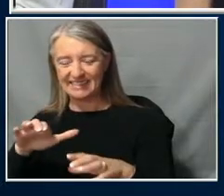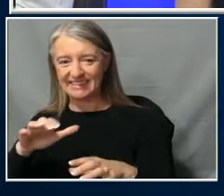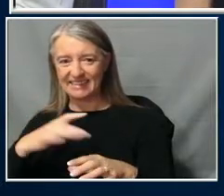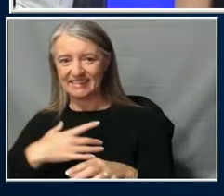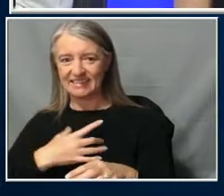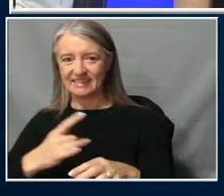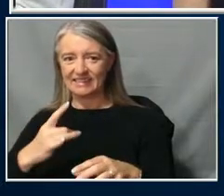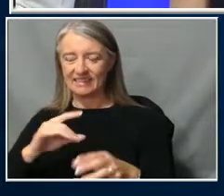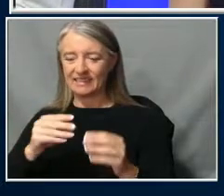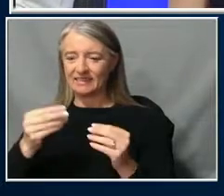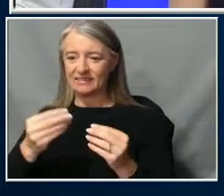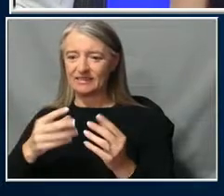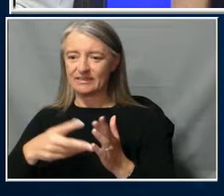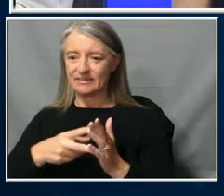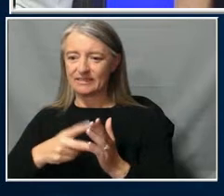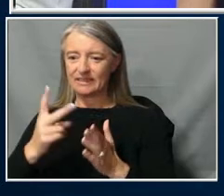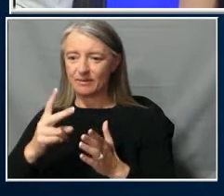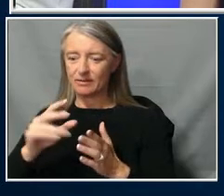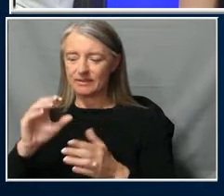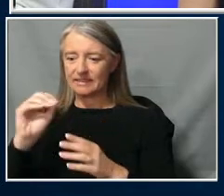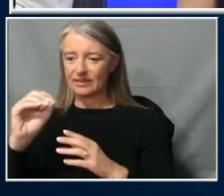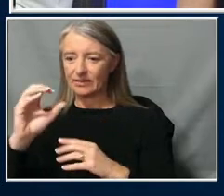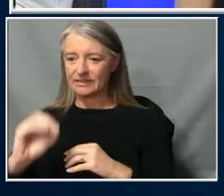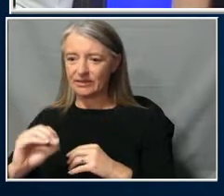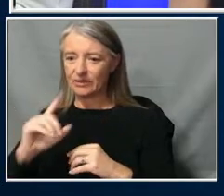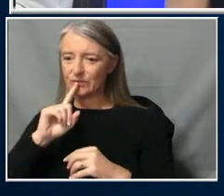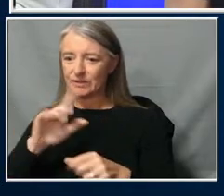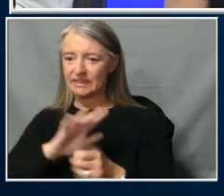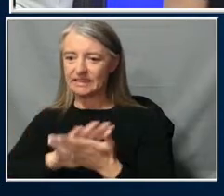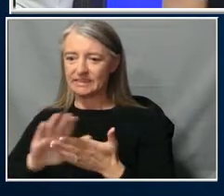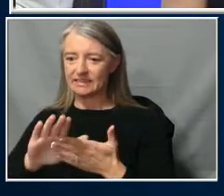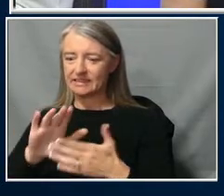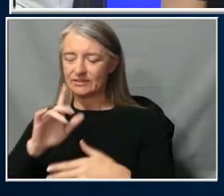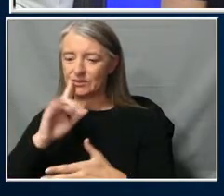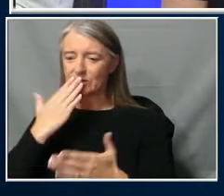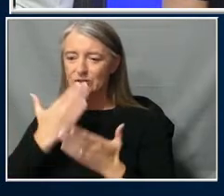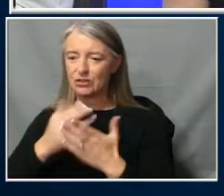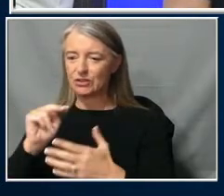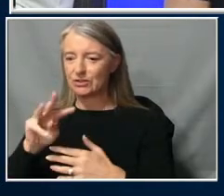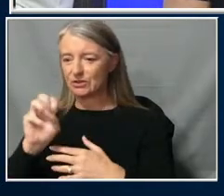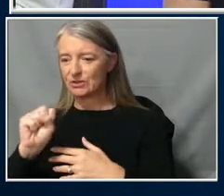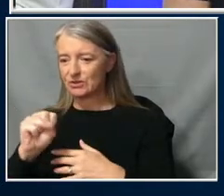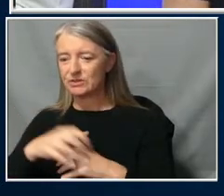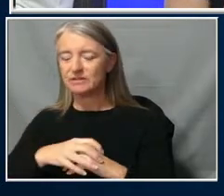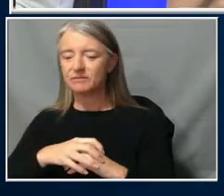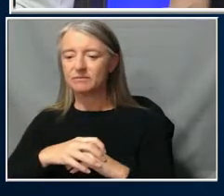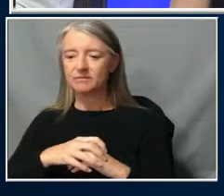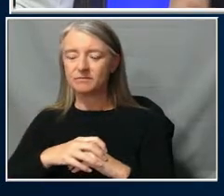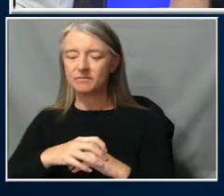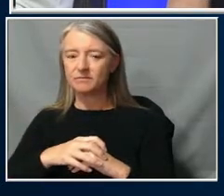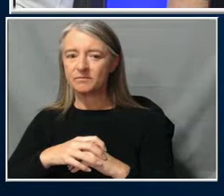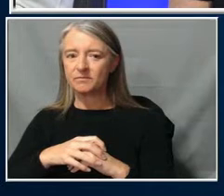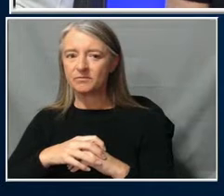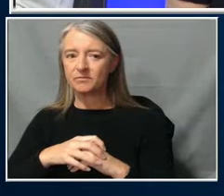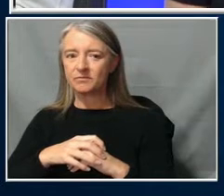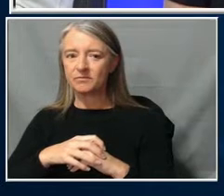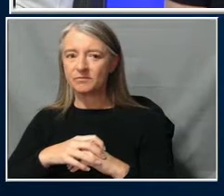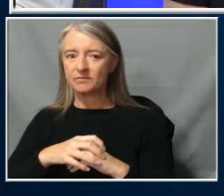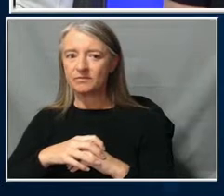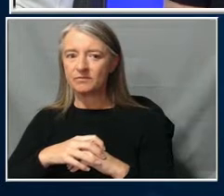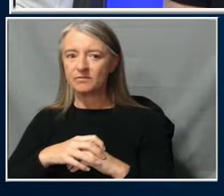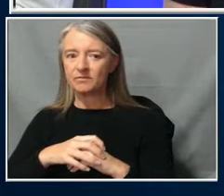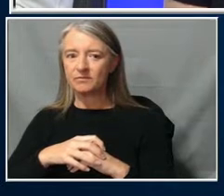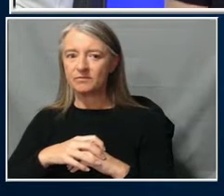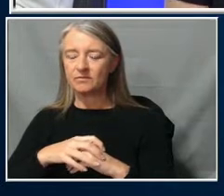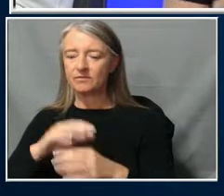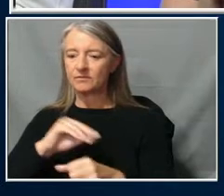liked delivering the double goose eggs, though, the 0 and the 0. Yes. That was really good news. All right, so I've got to run this headline by you. We've got a